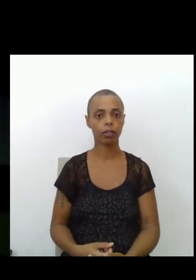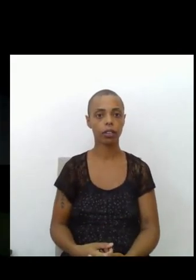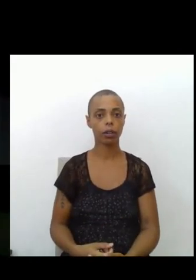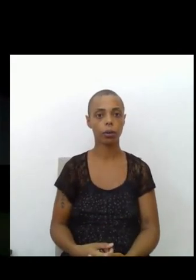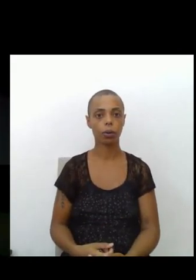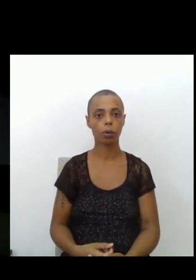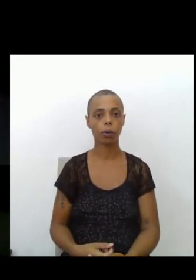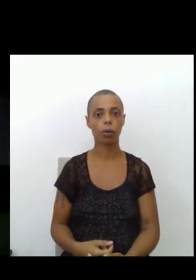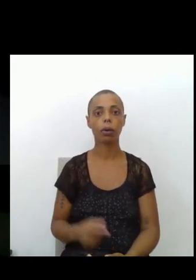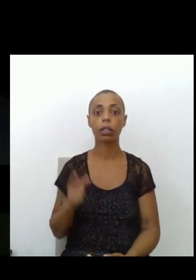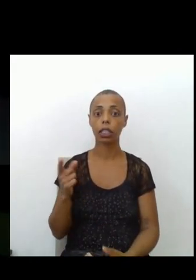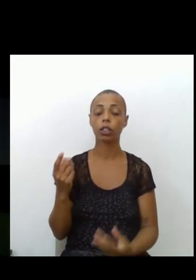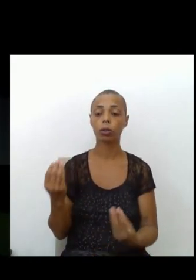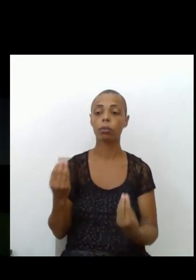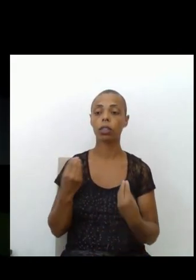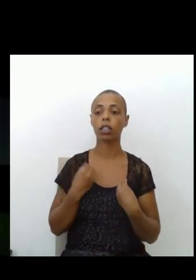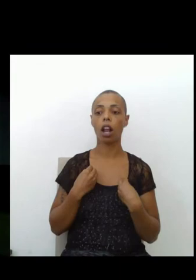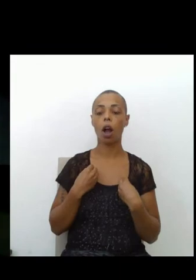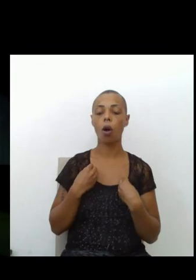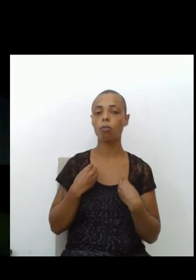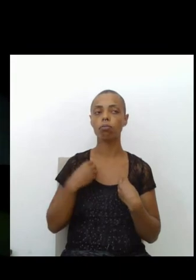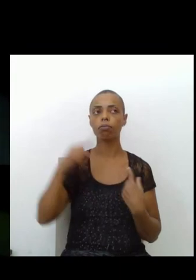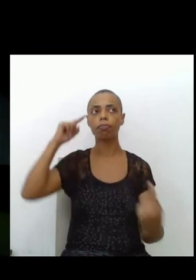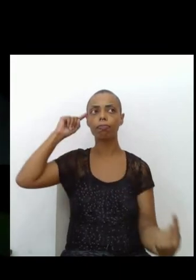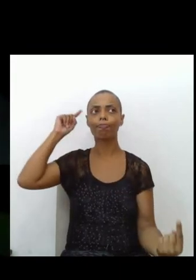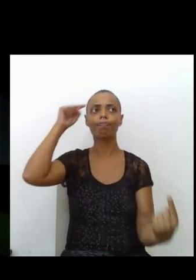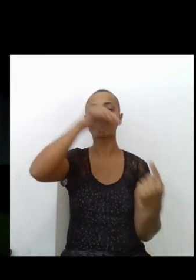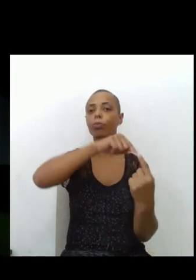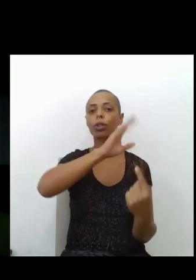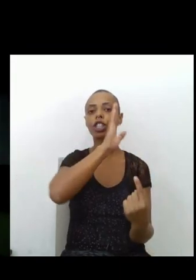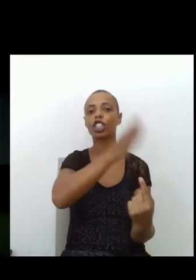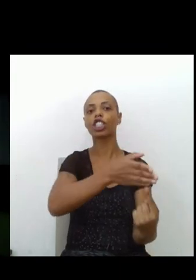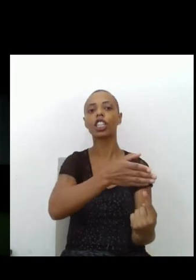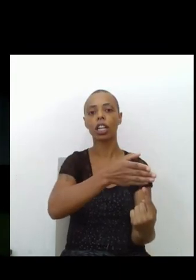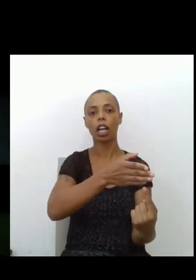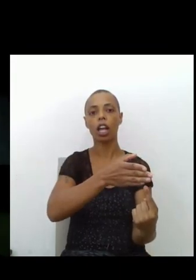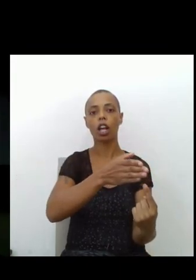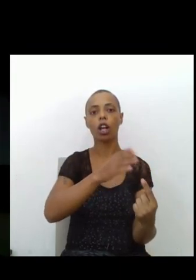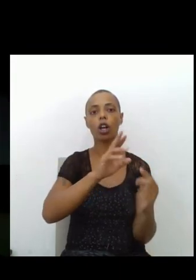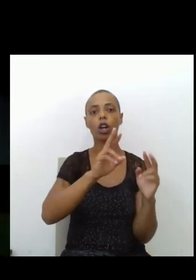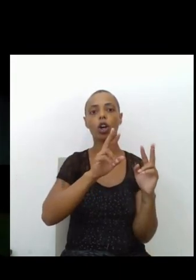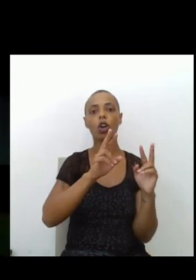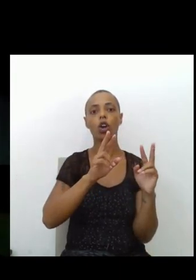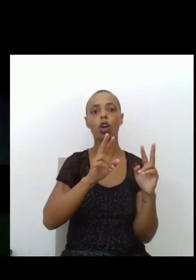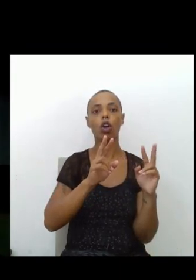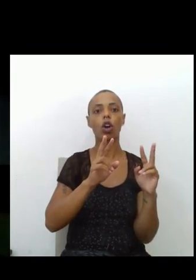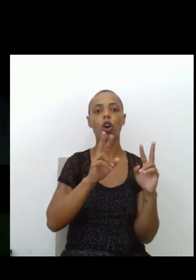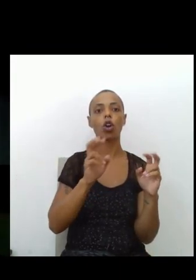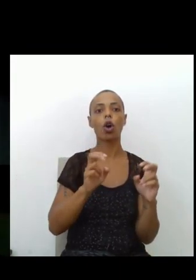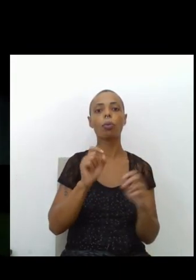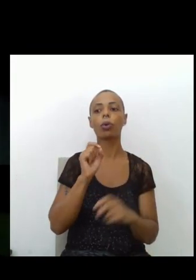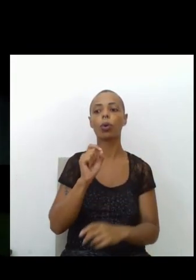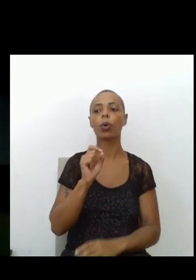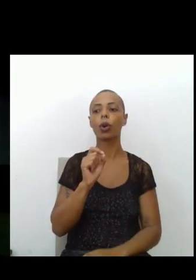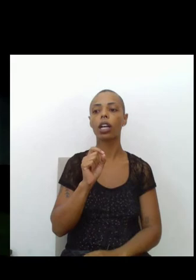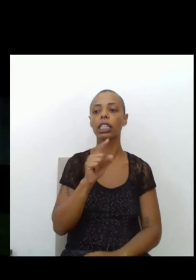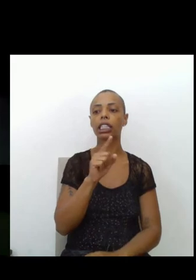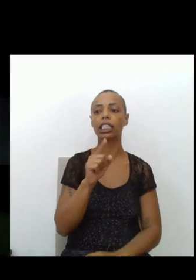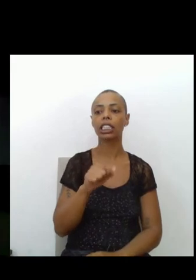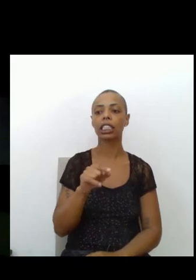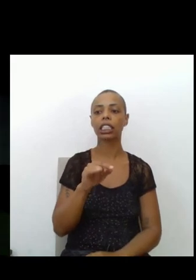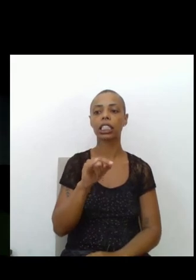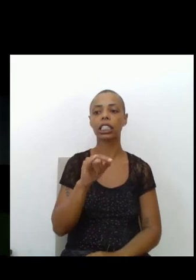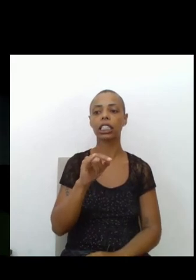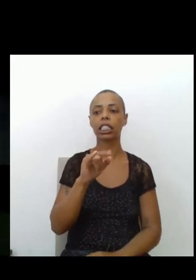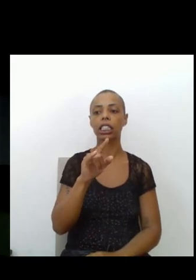distribution of a house I can make a direct relationship with what the two mentioned